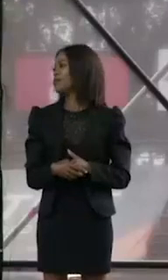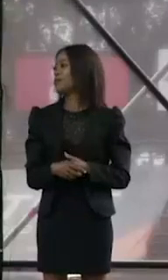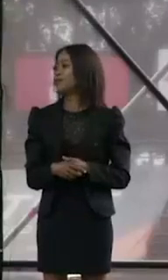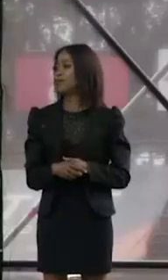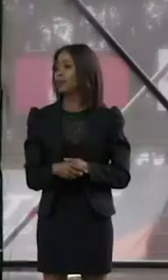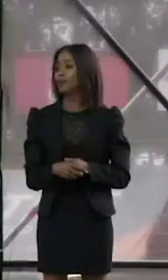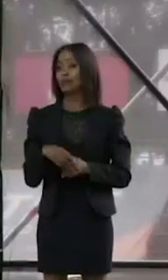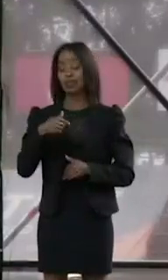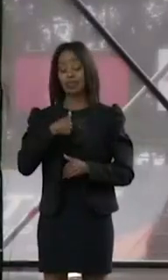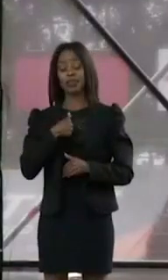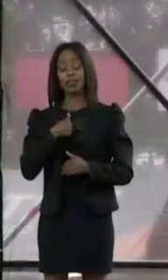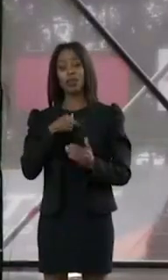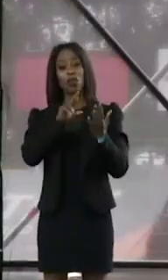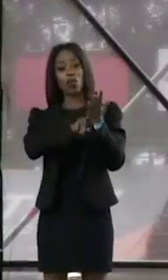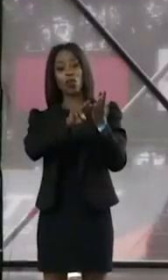was my idol.